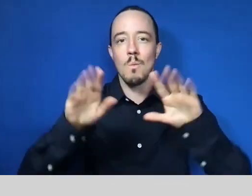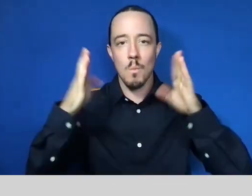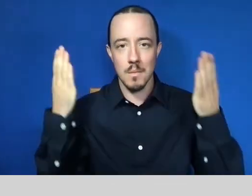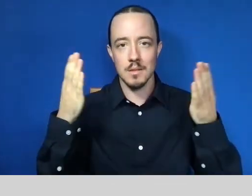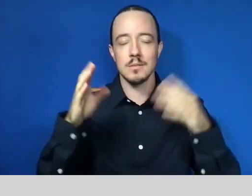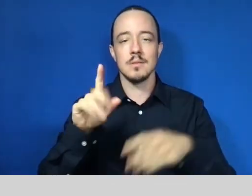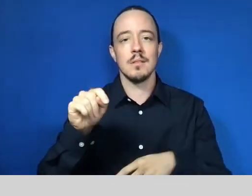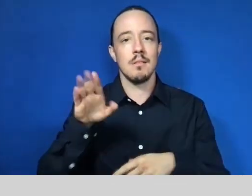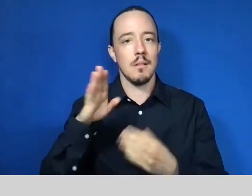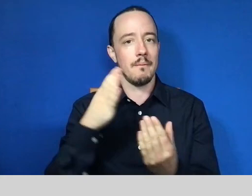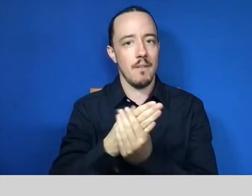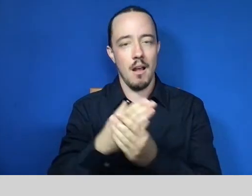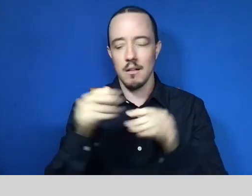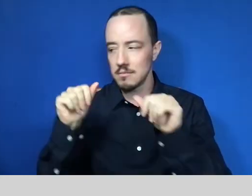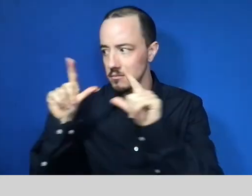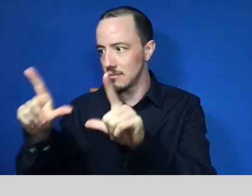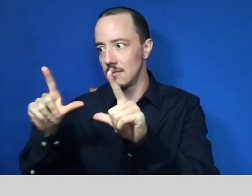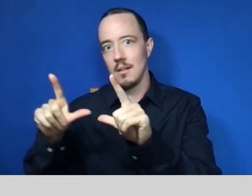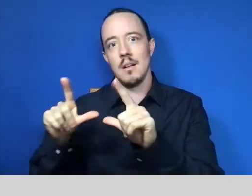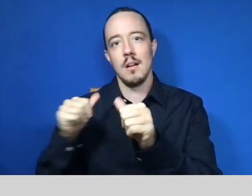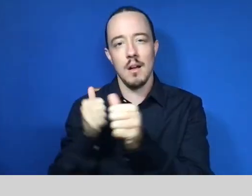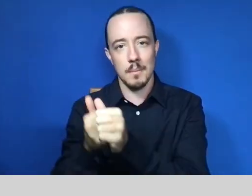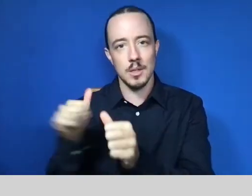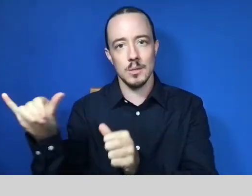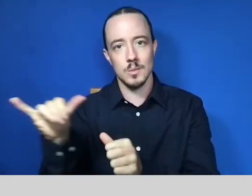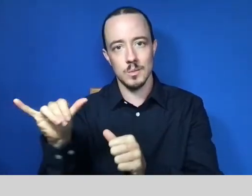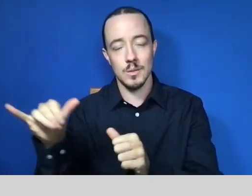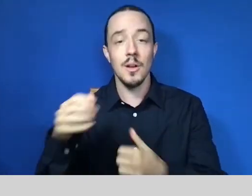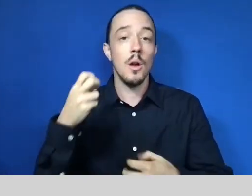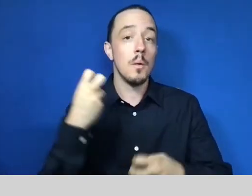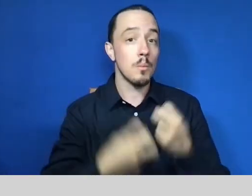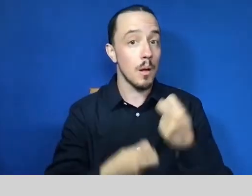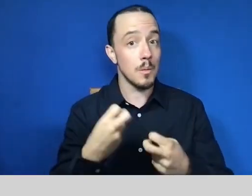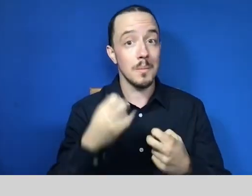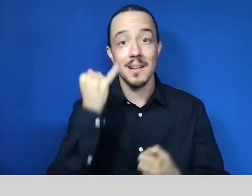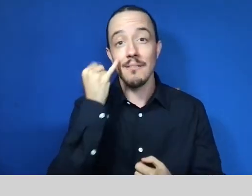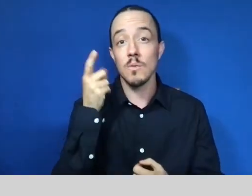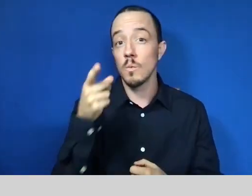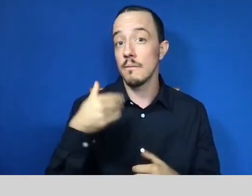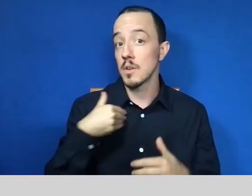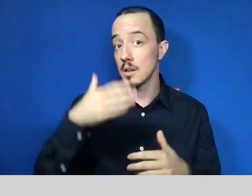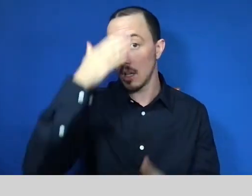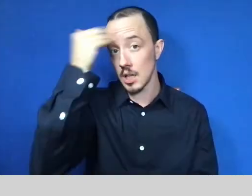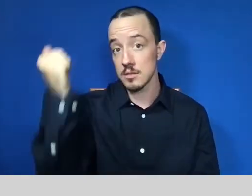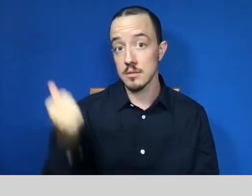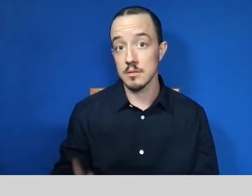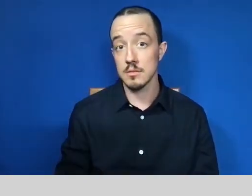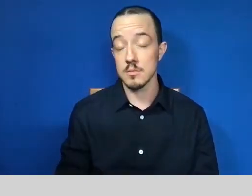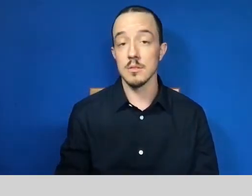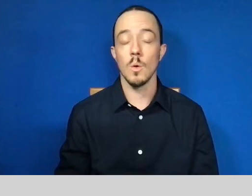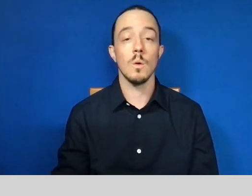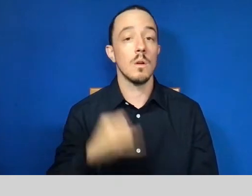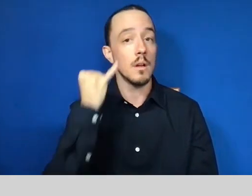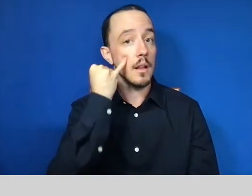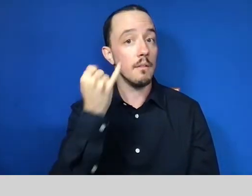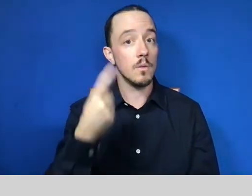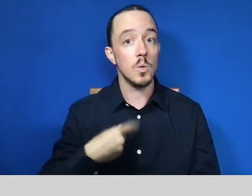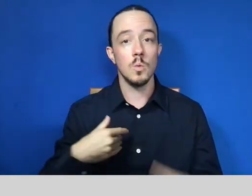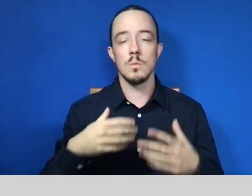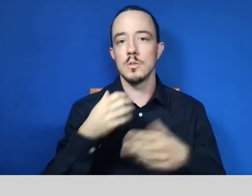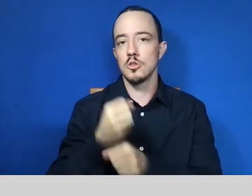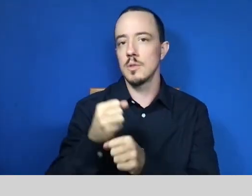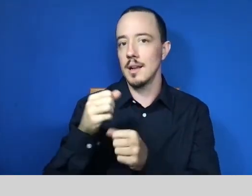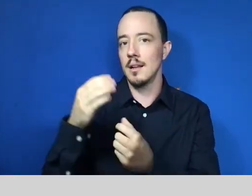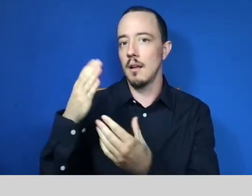stub files and change the stub files accordingly. The problem here is that if you forget to do this, or if you create an